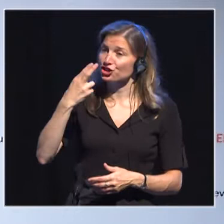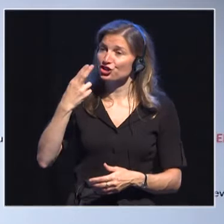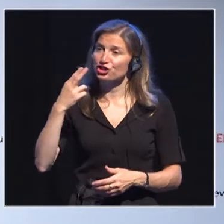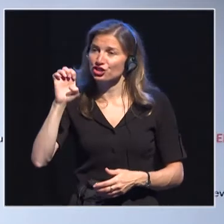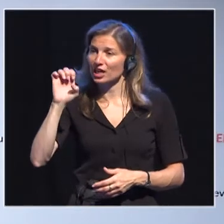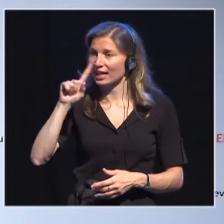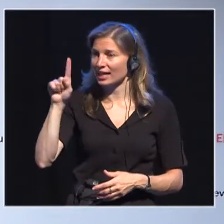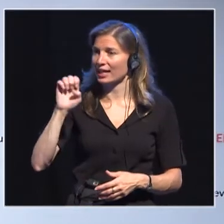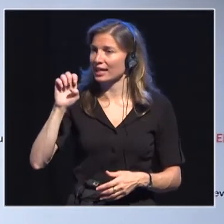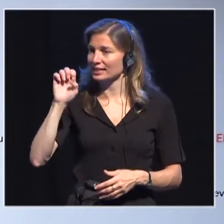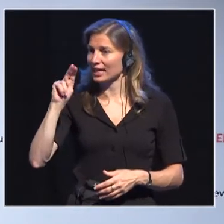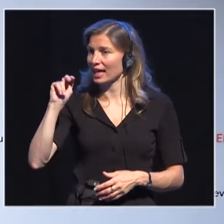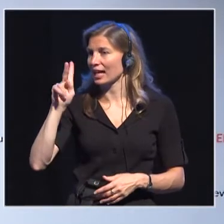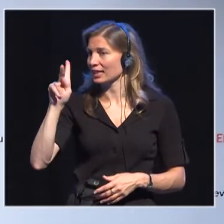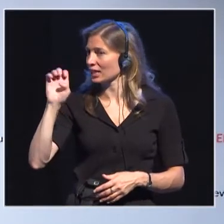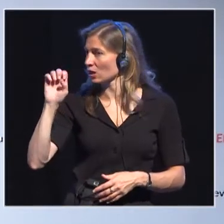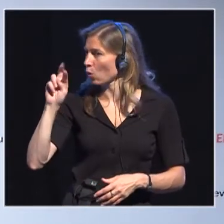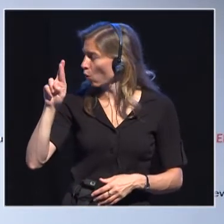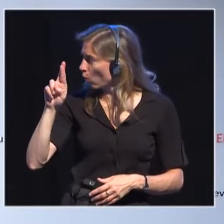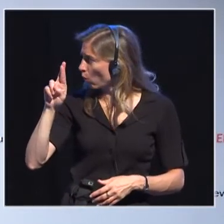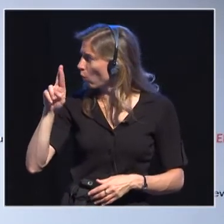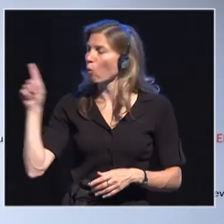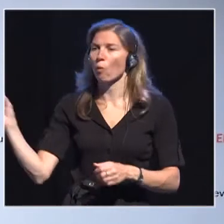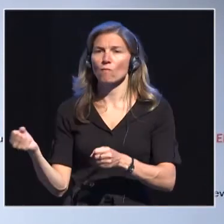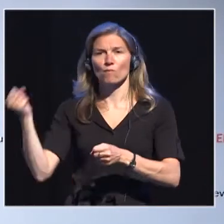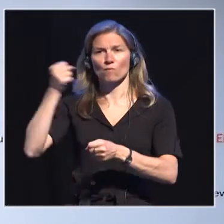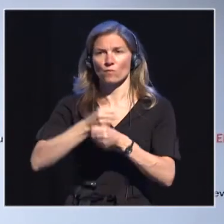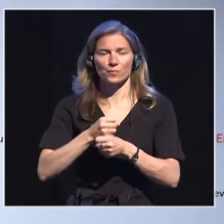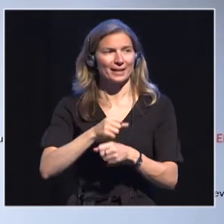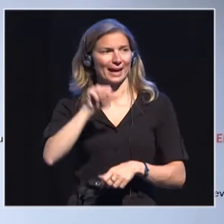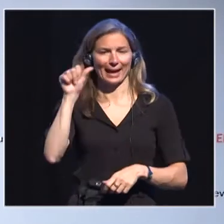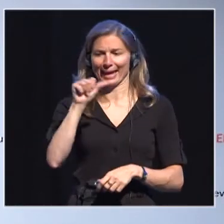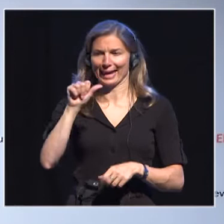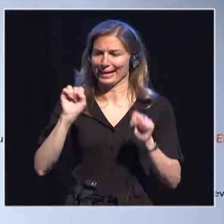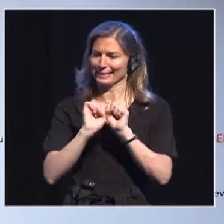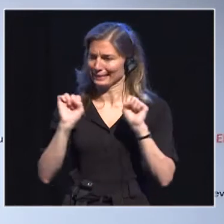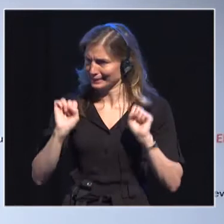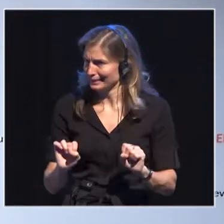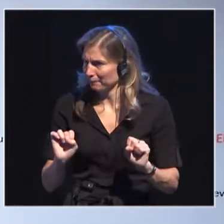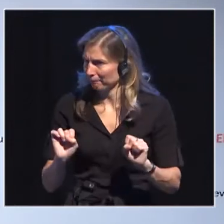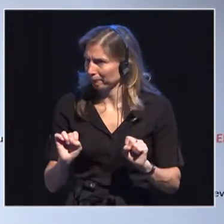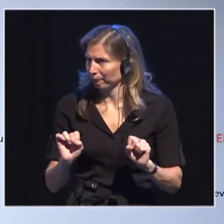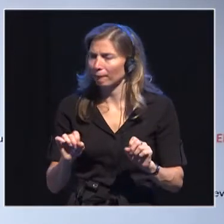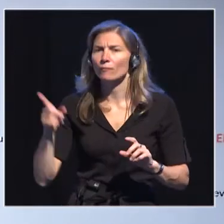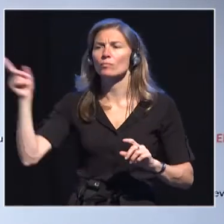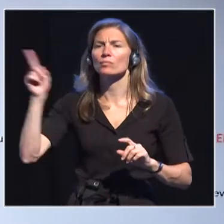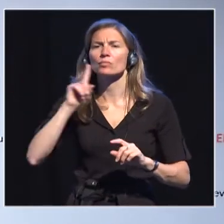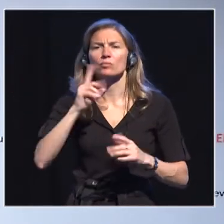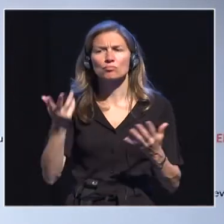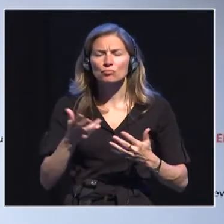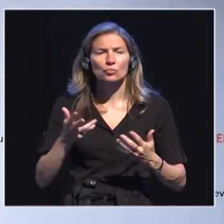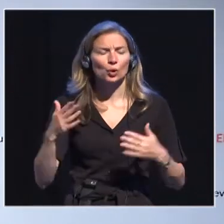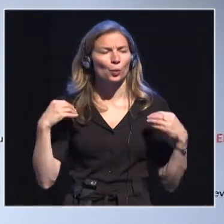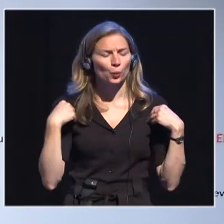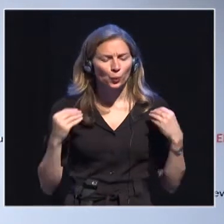Ezeakor from Nigeria. She's the founder of A System, an organization that does outreach to encourage